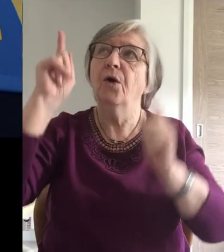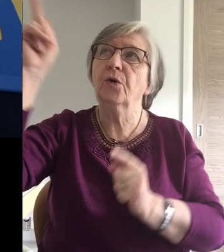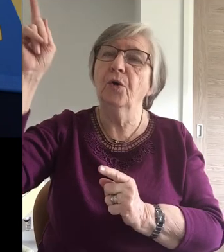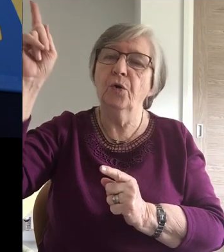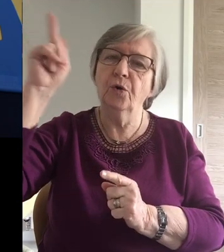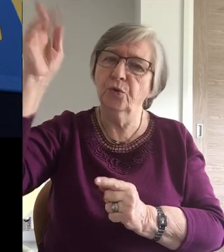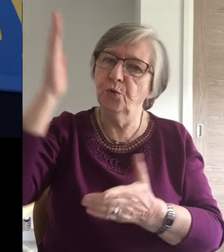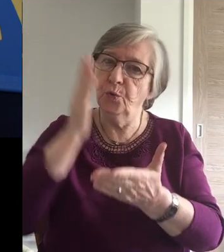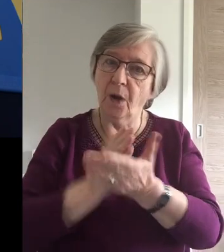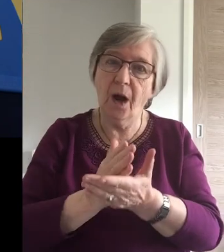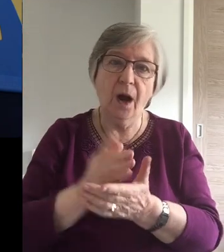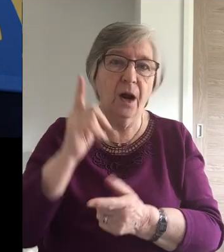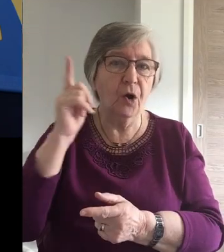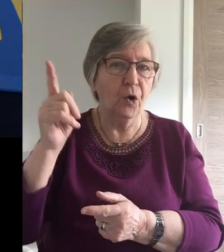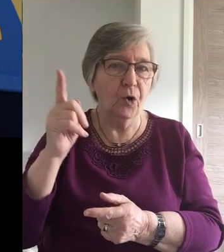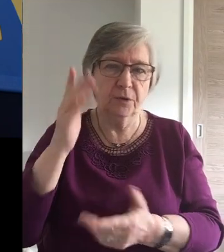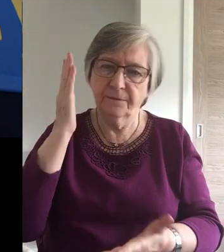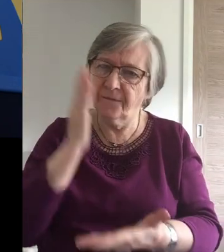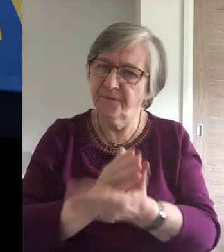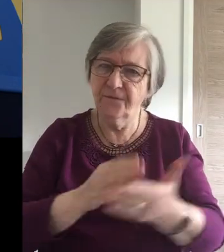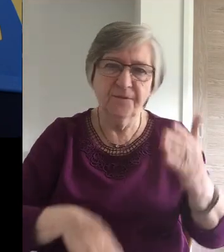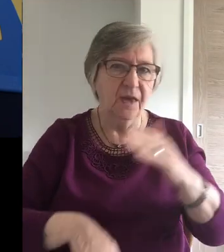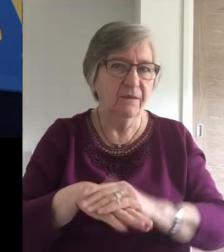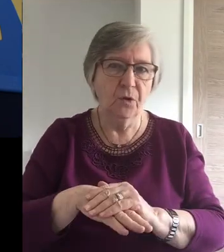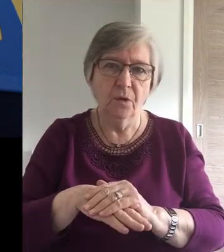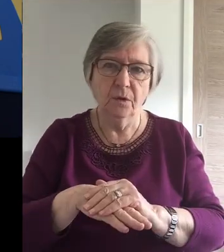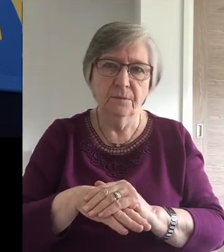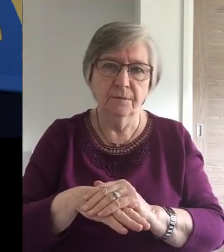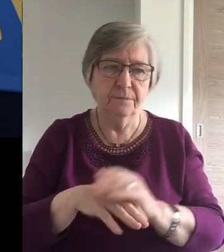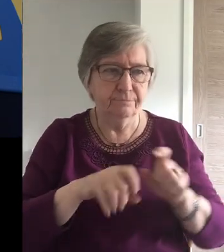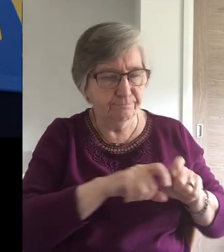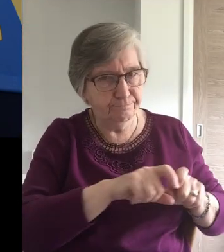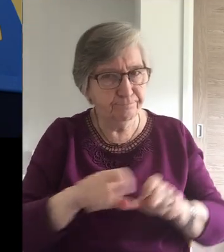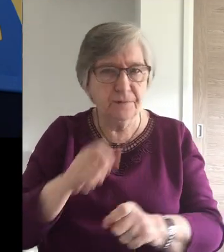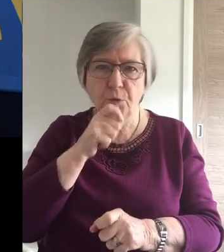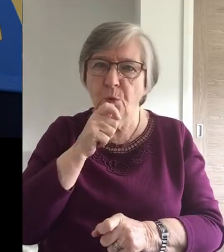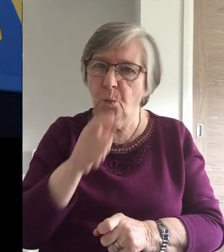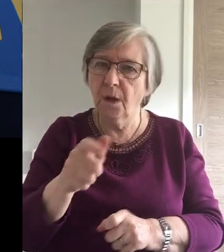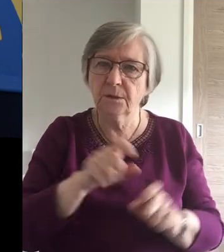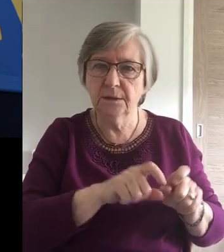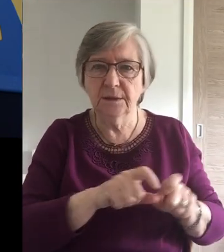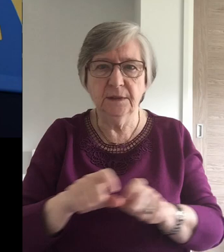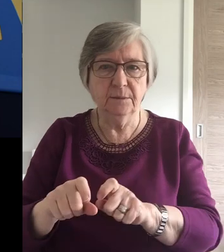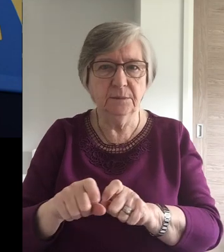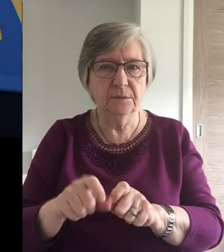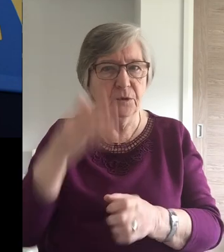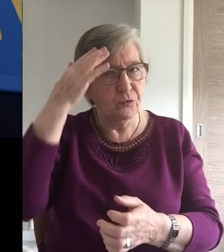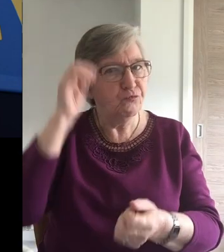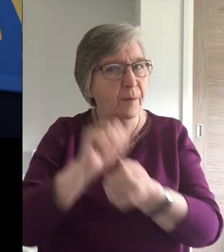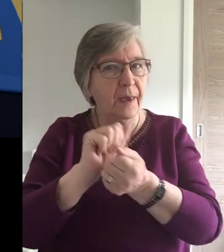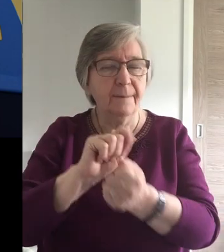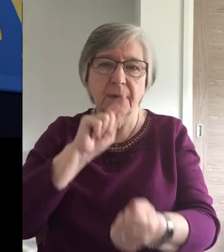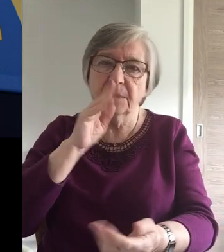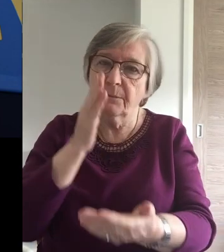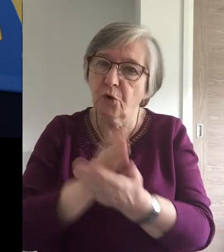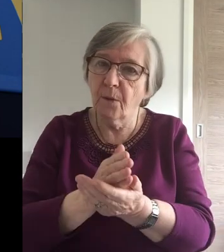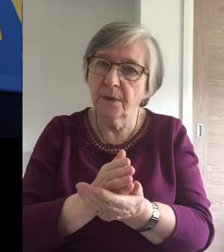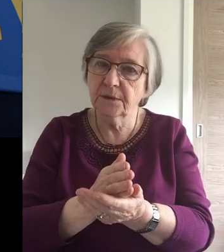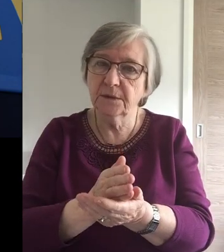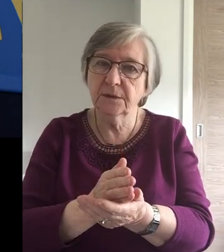Lord God, you are a God who is faithful, a God who keeps your word, a God who remembers your